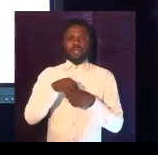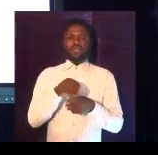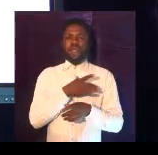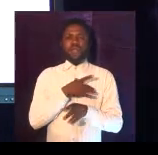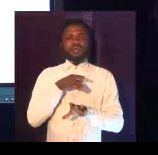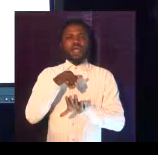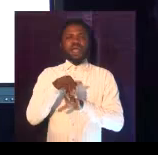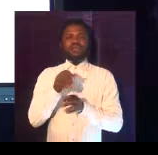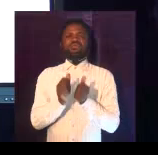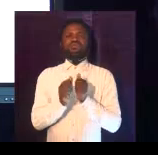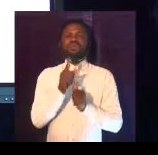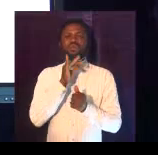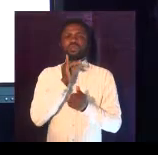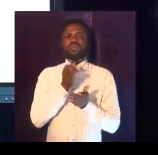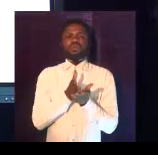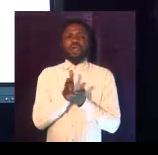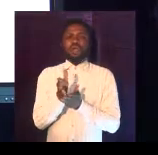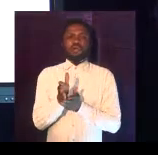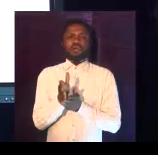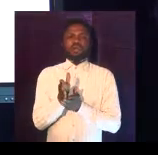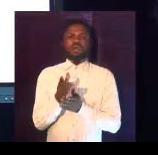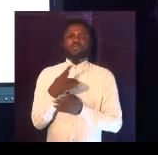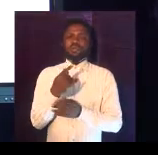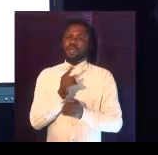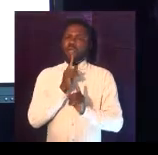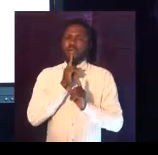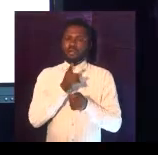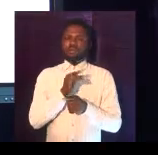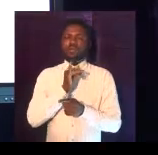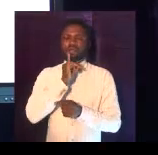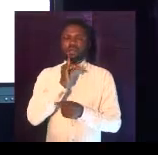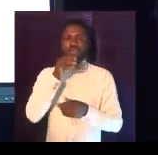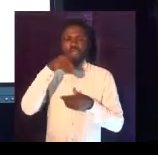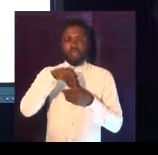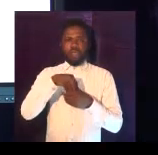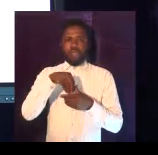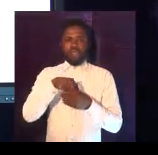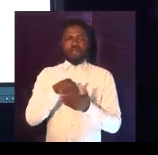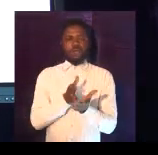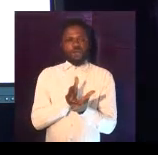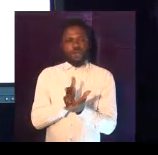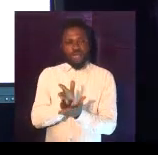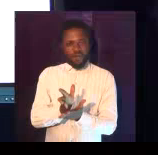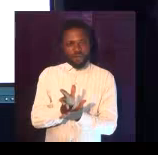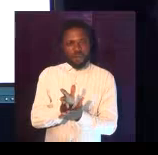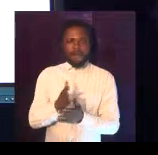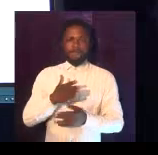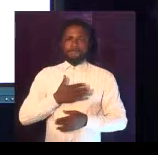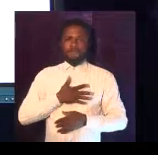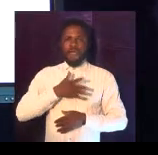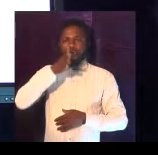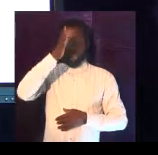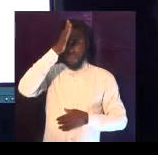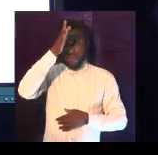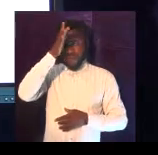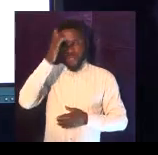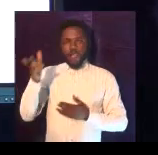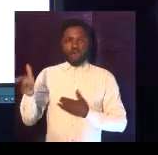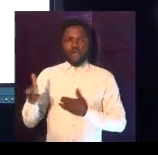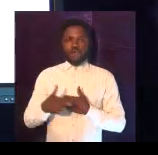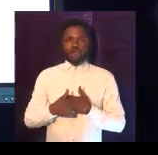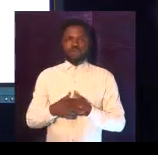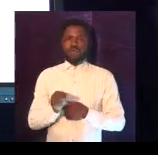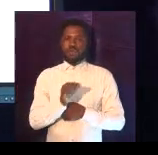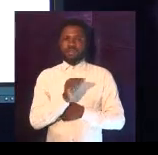in, at. What preposition did you choose? In. Very correct.